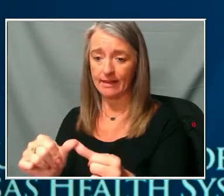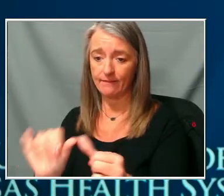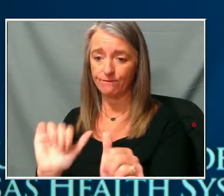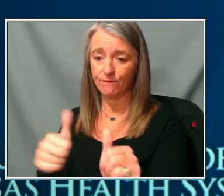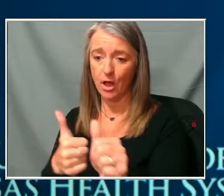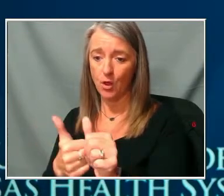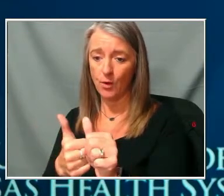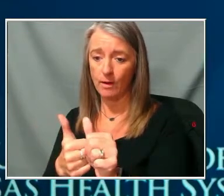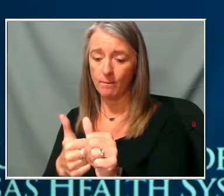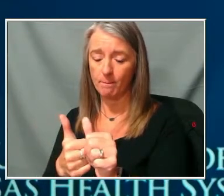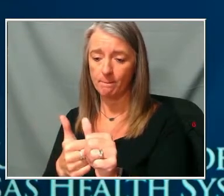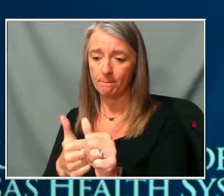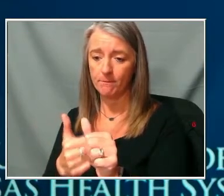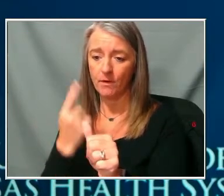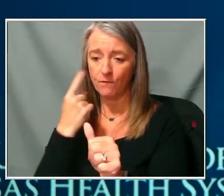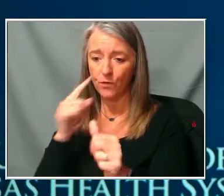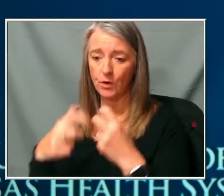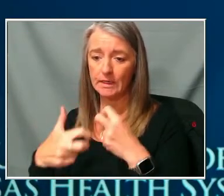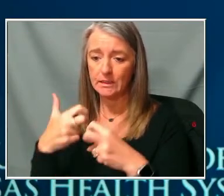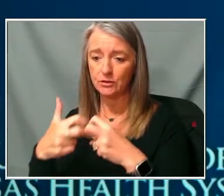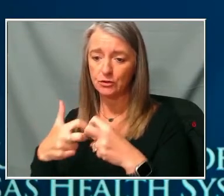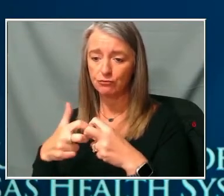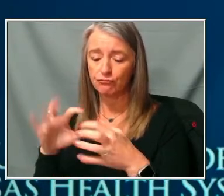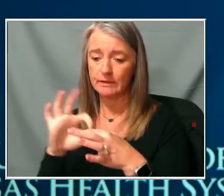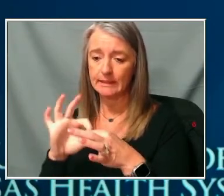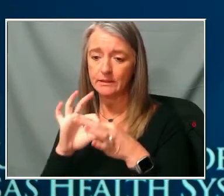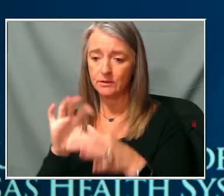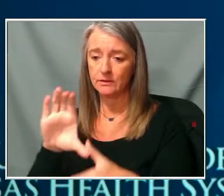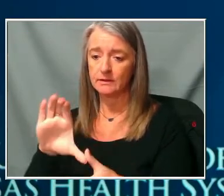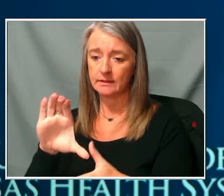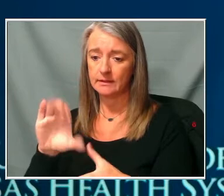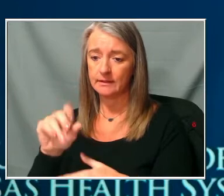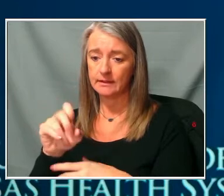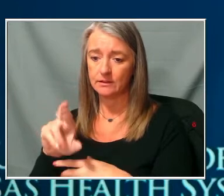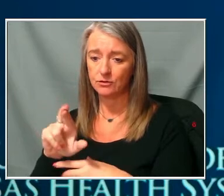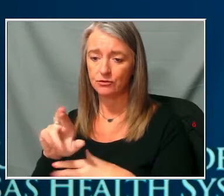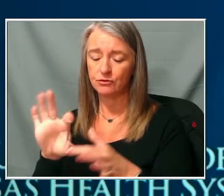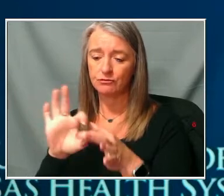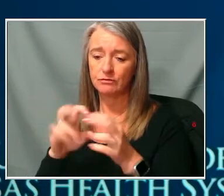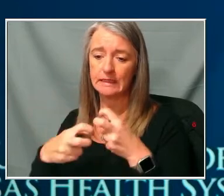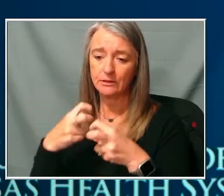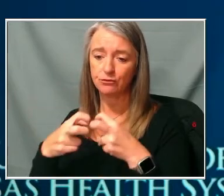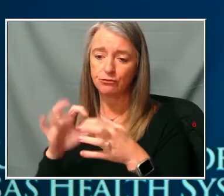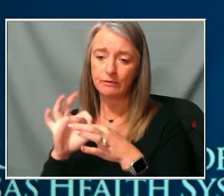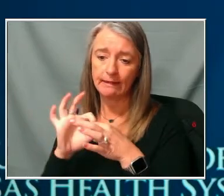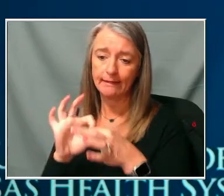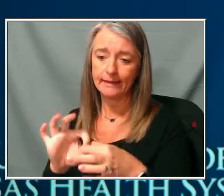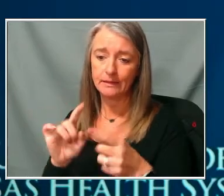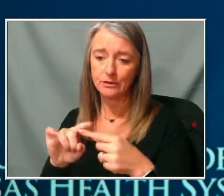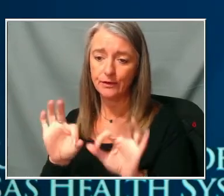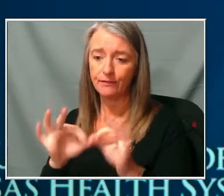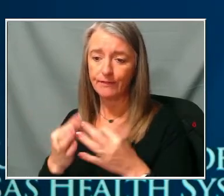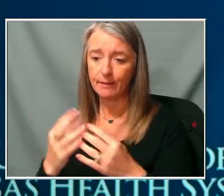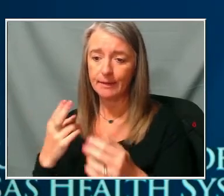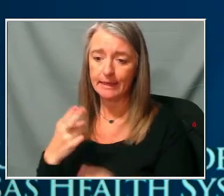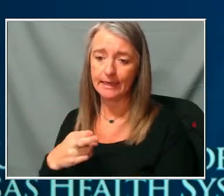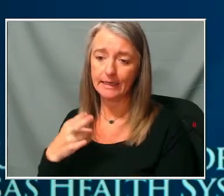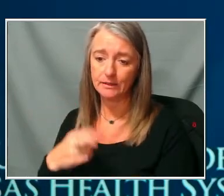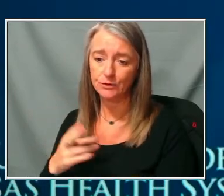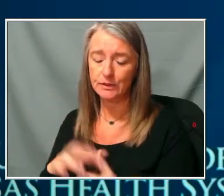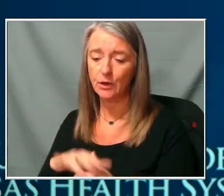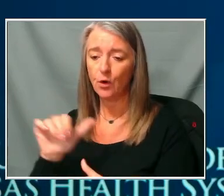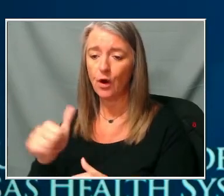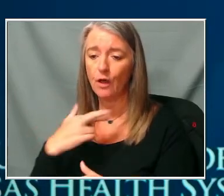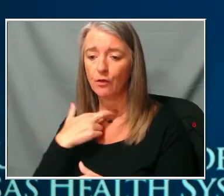for issues related to cancer treatment, just like issues related to family history risk factors or other